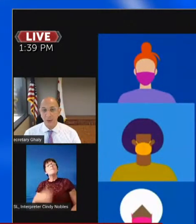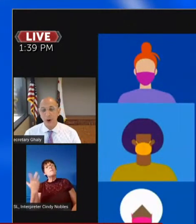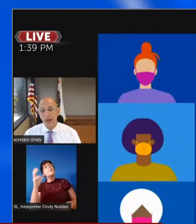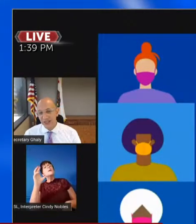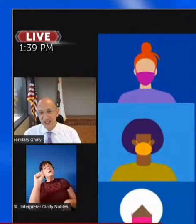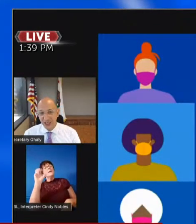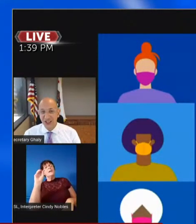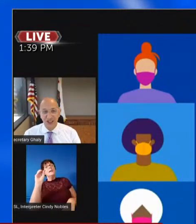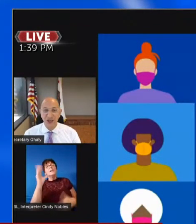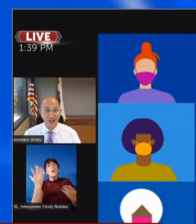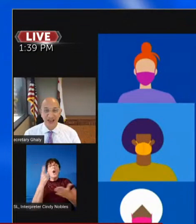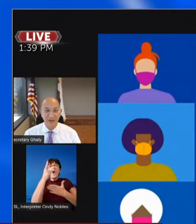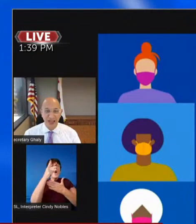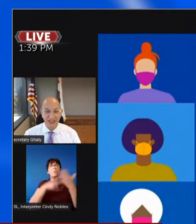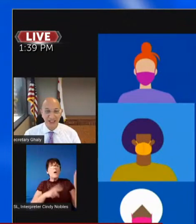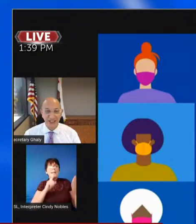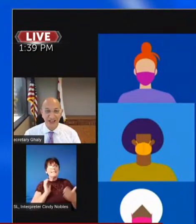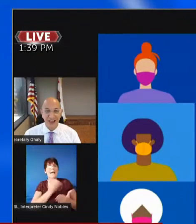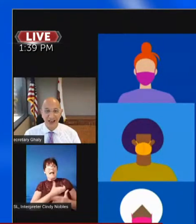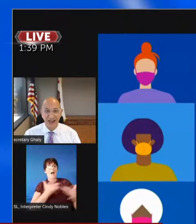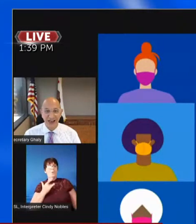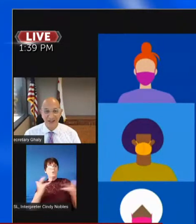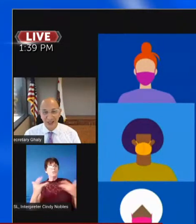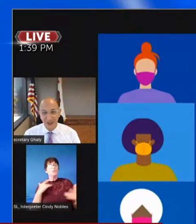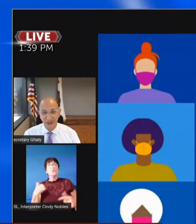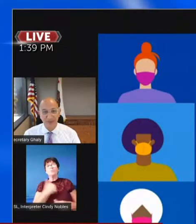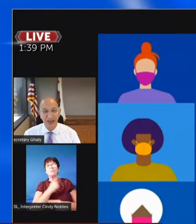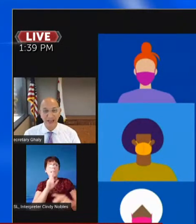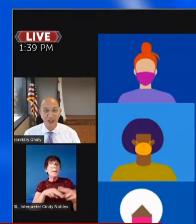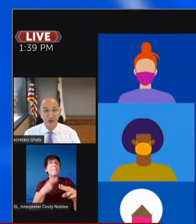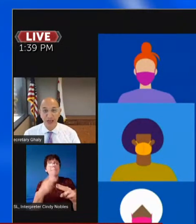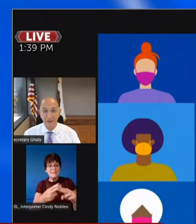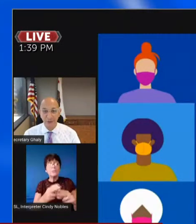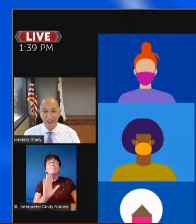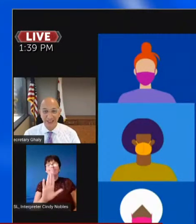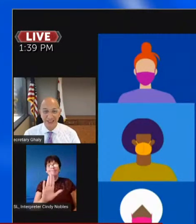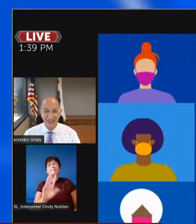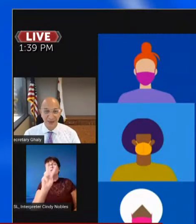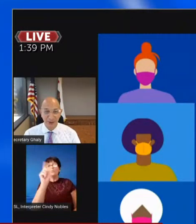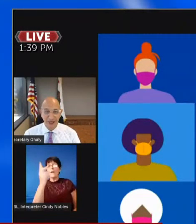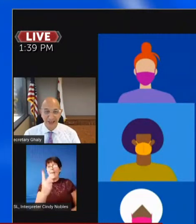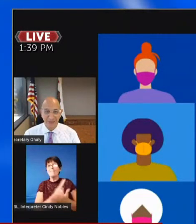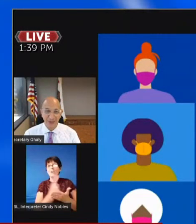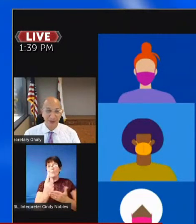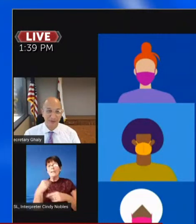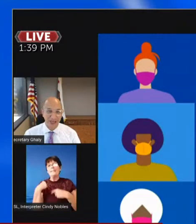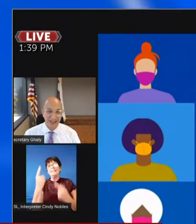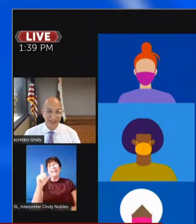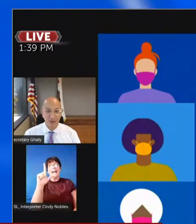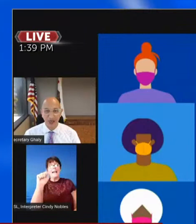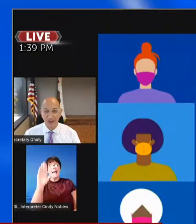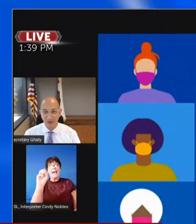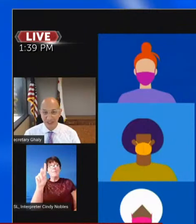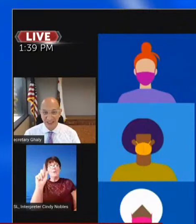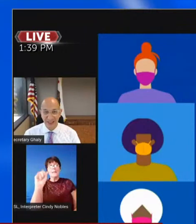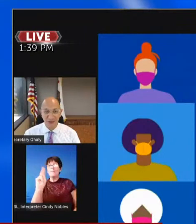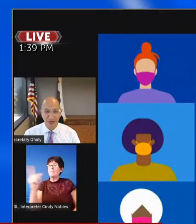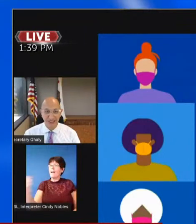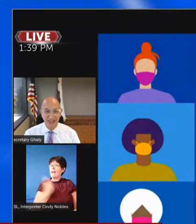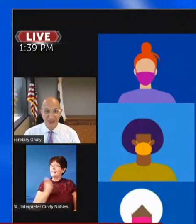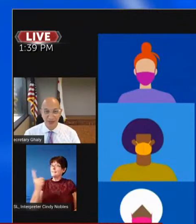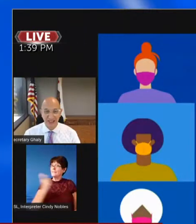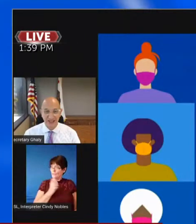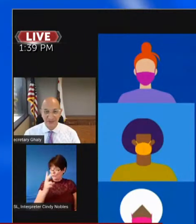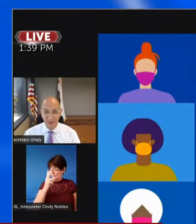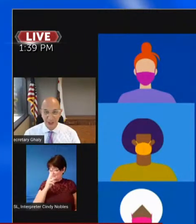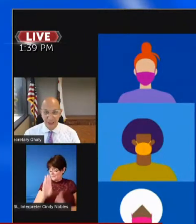So what is the concern that I mentioned? I'll tell you, it's been 2.5 weeks since Labor Day. People have been asking, well, do we see the trends